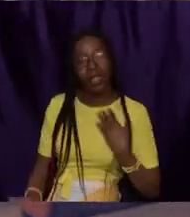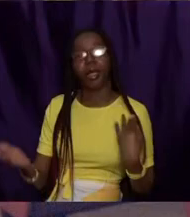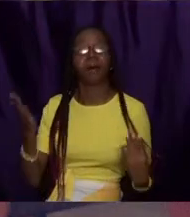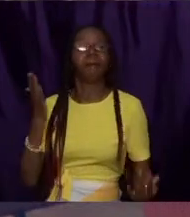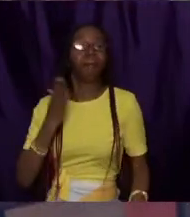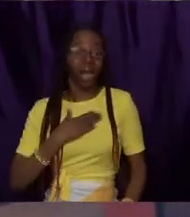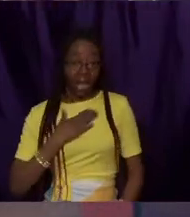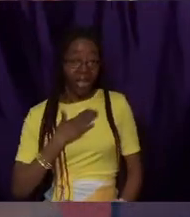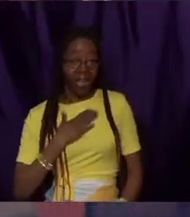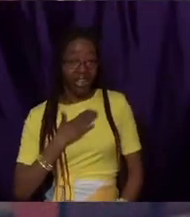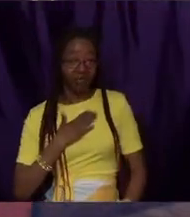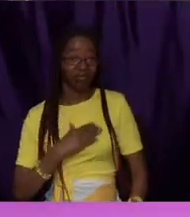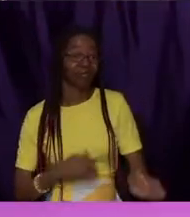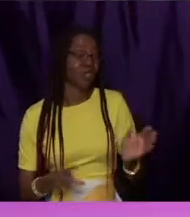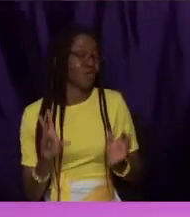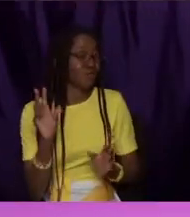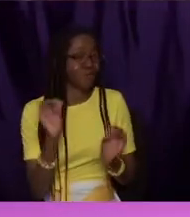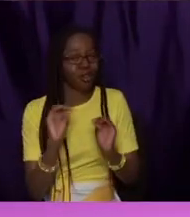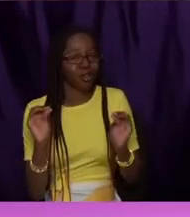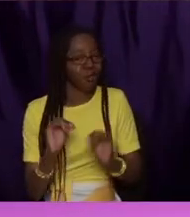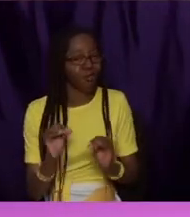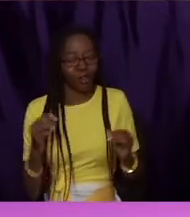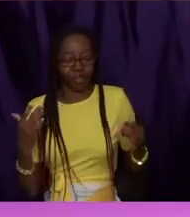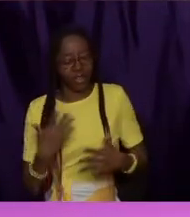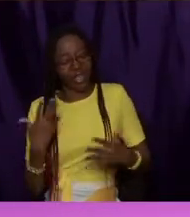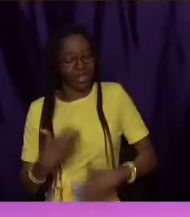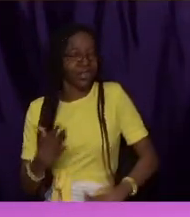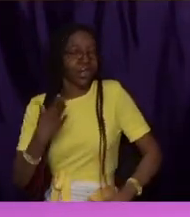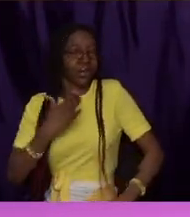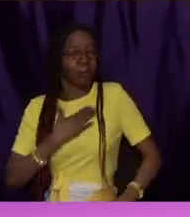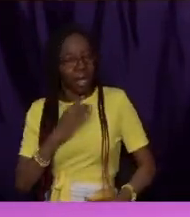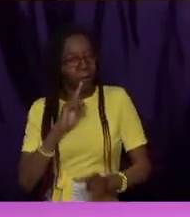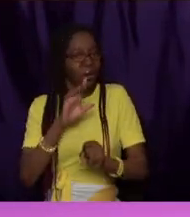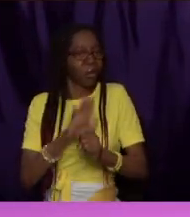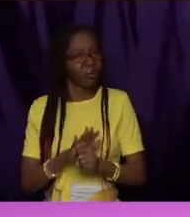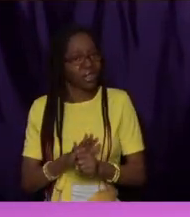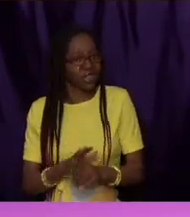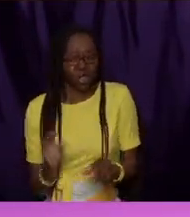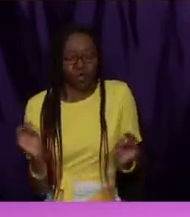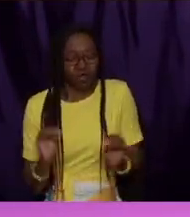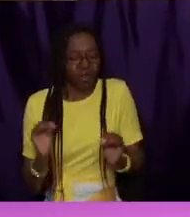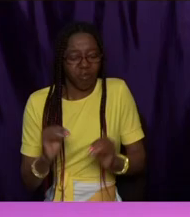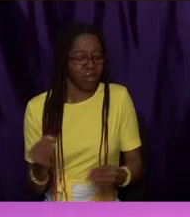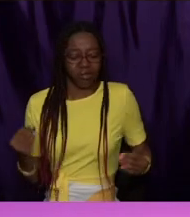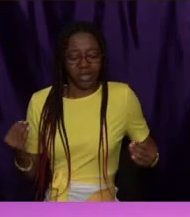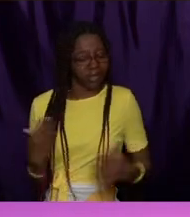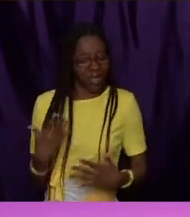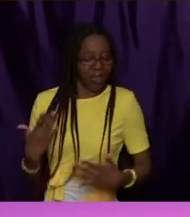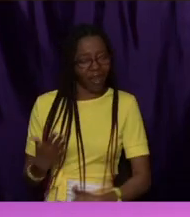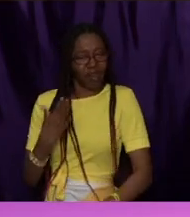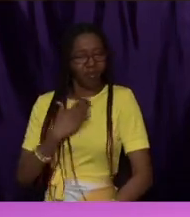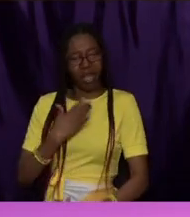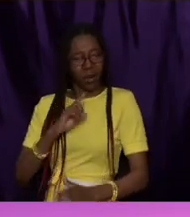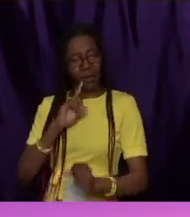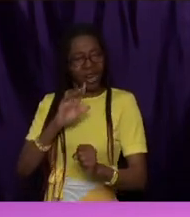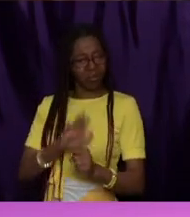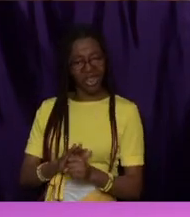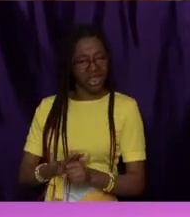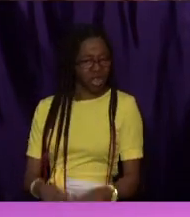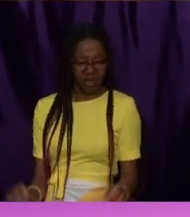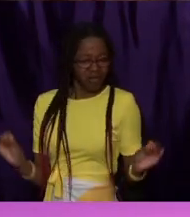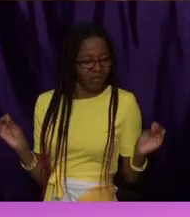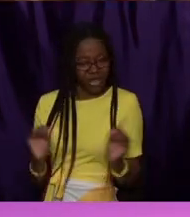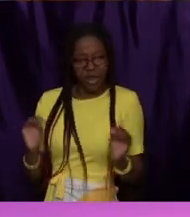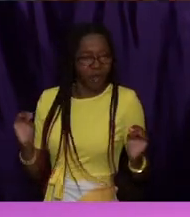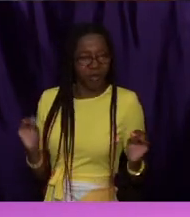my promise, no more fear, my promise, no more scared, my promise, no